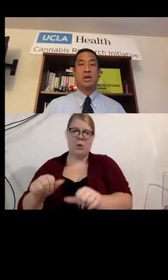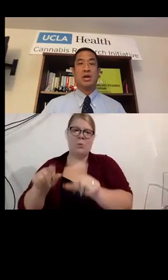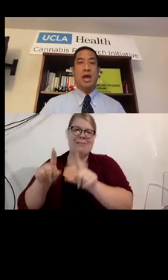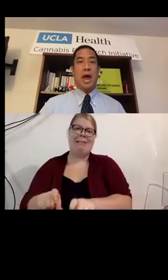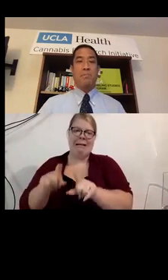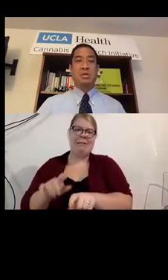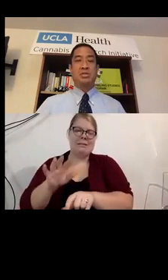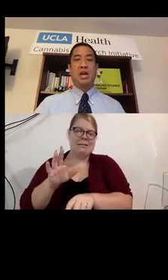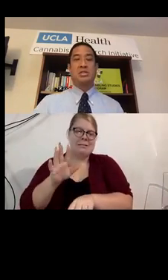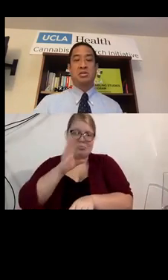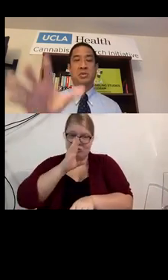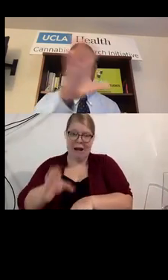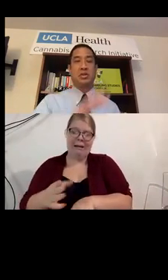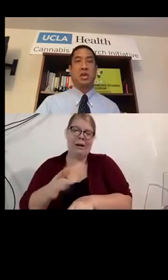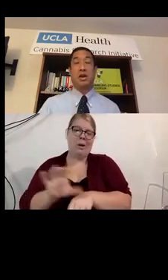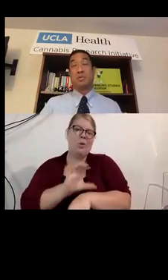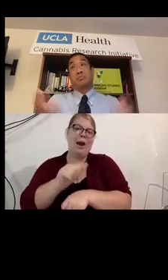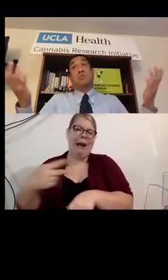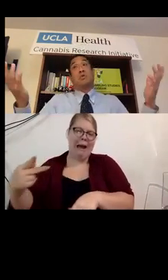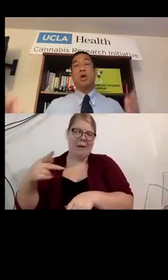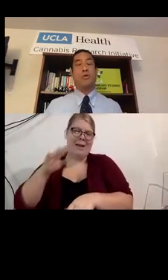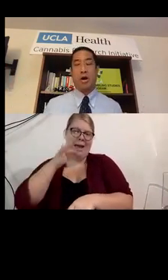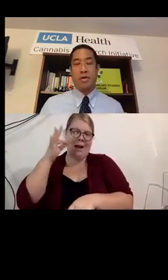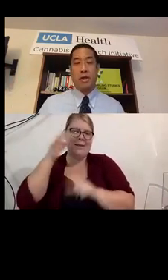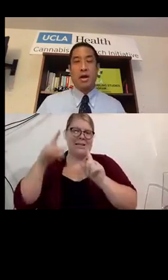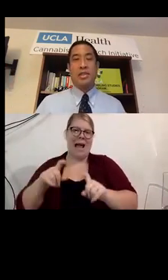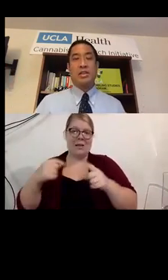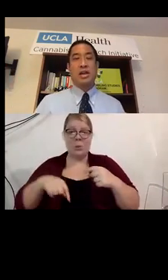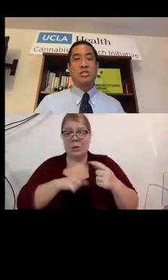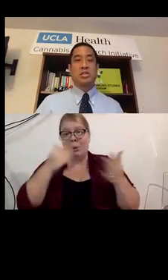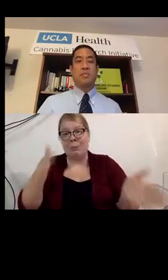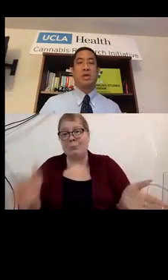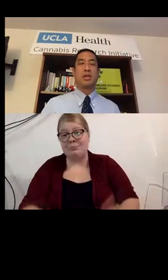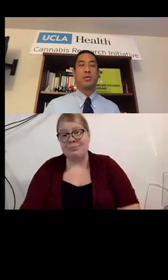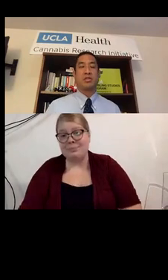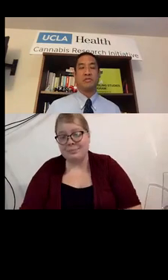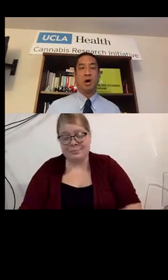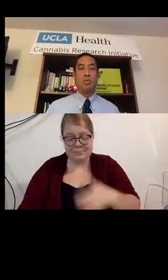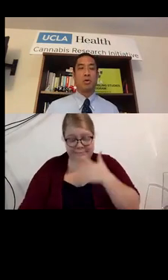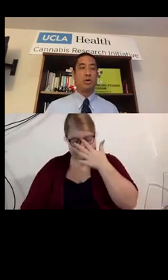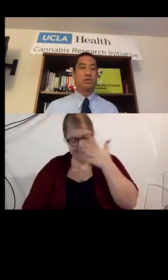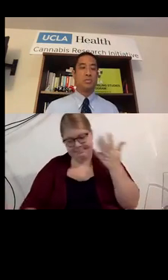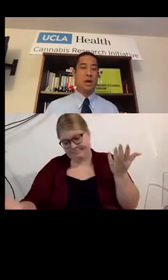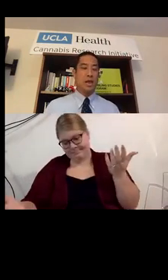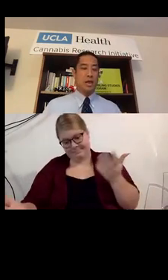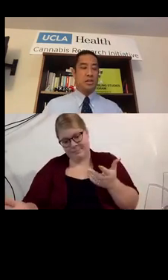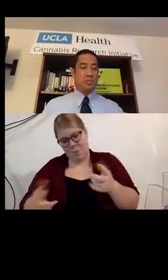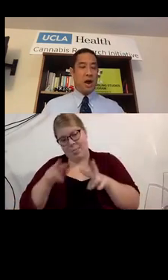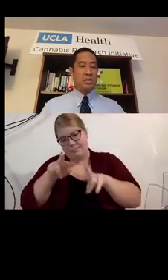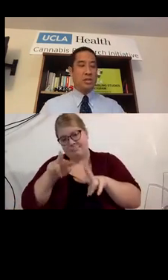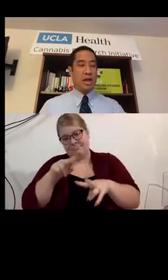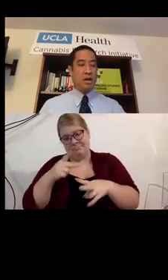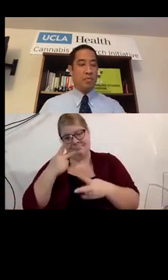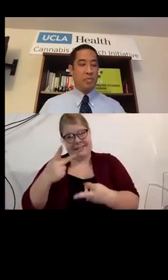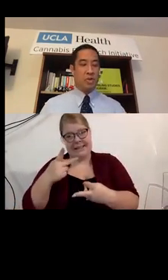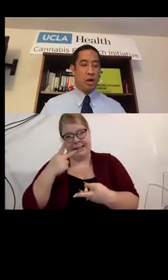computer-based, app-based tests that are specific to cannabis. We don't know. I think that's just something that we have to follow more closely. But it's